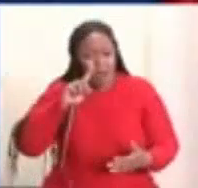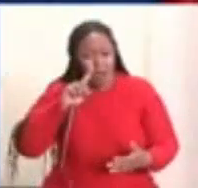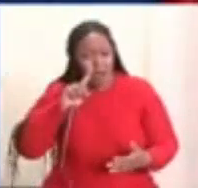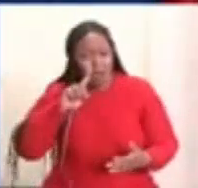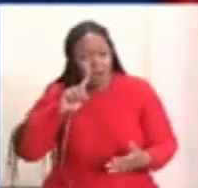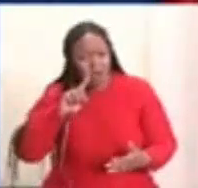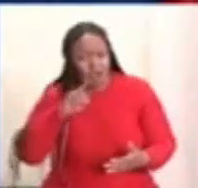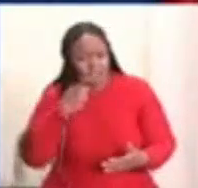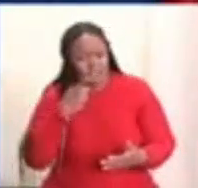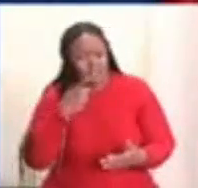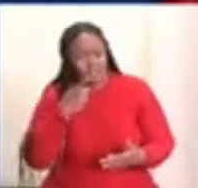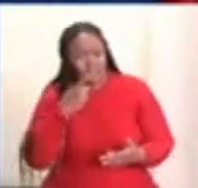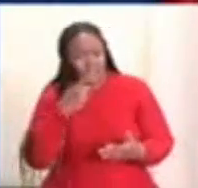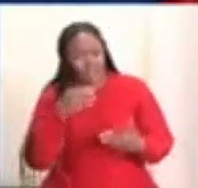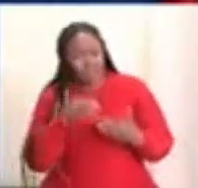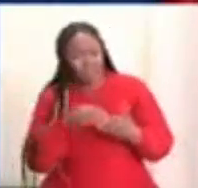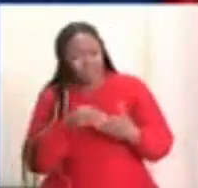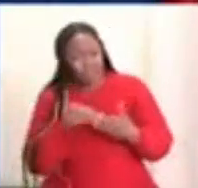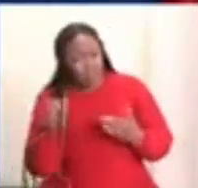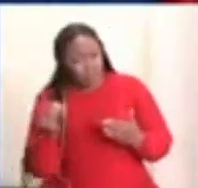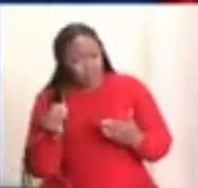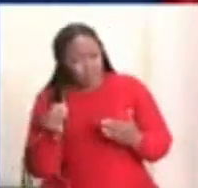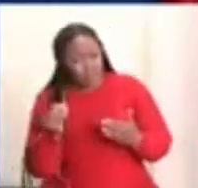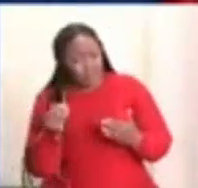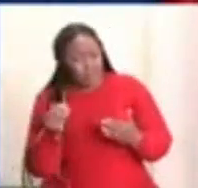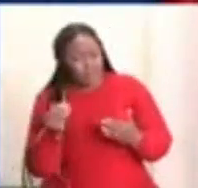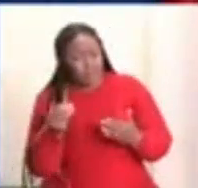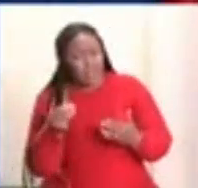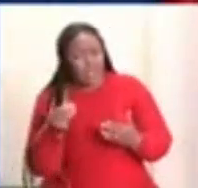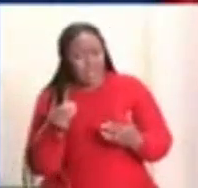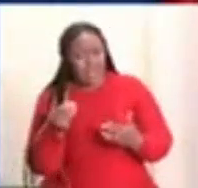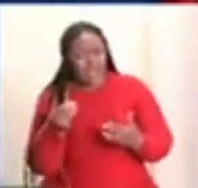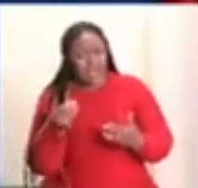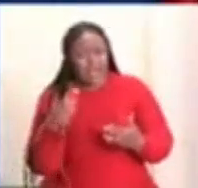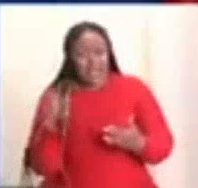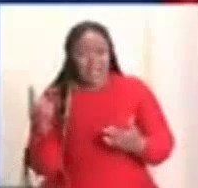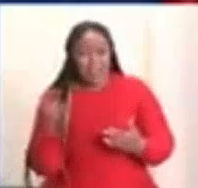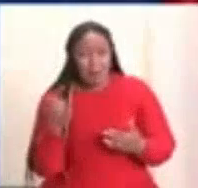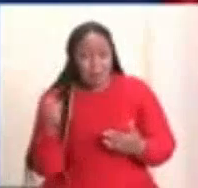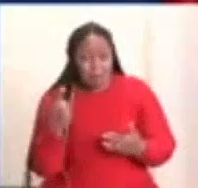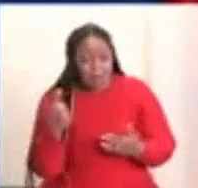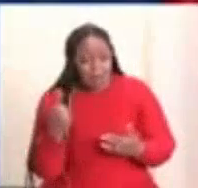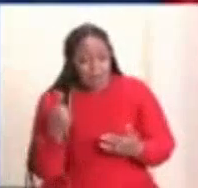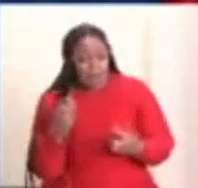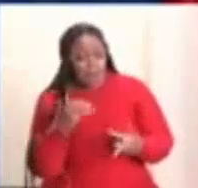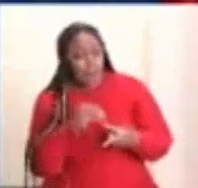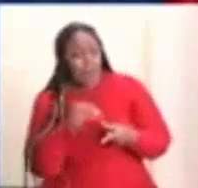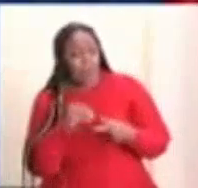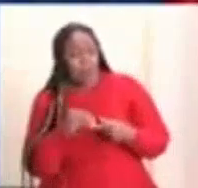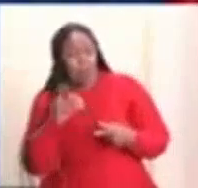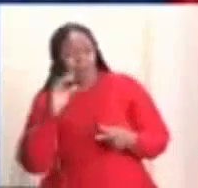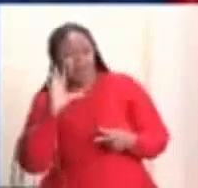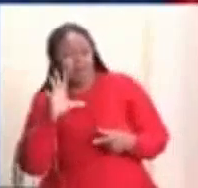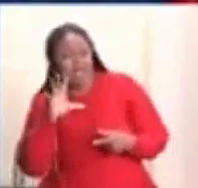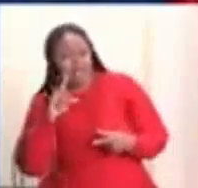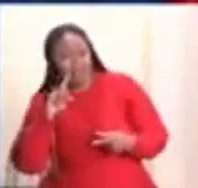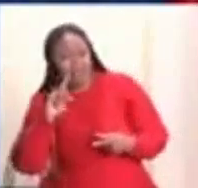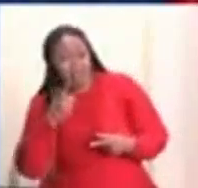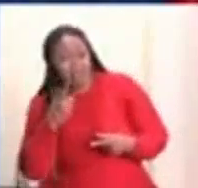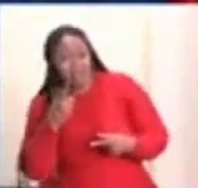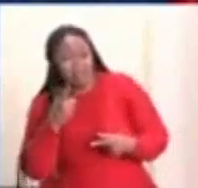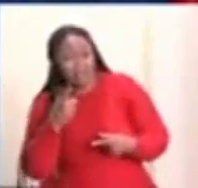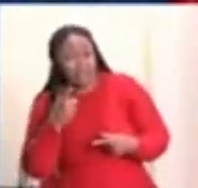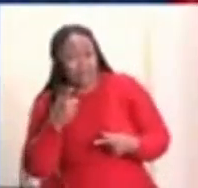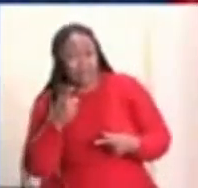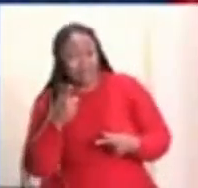of those estates down there? We can't, on one hand, giving somebody in the vicinity of the airport in Kong Point